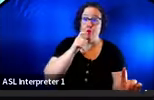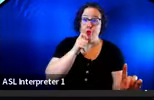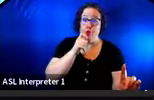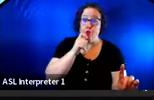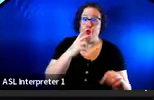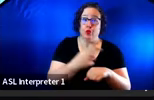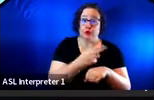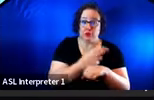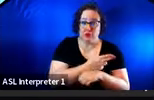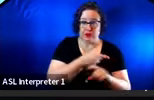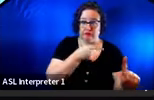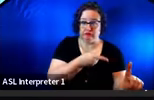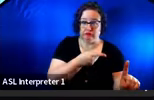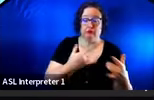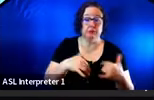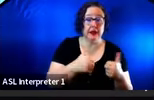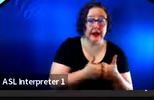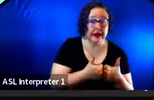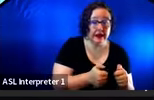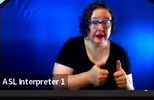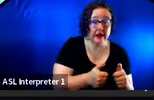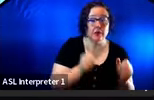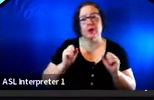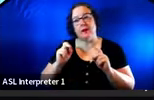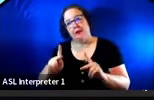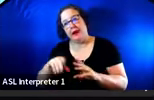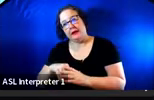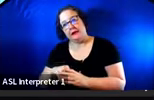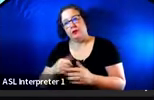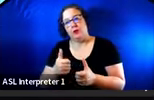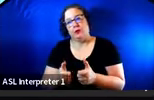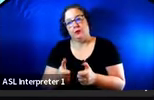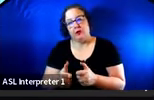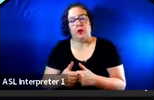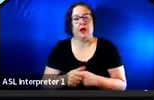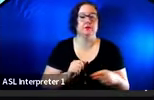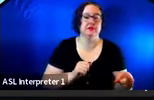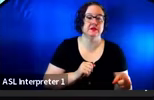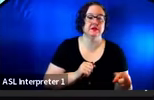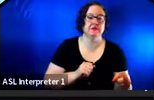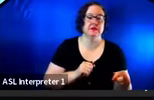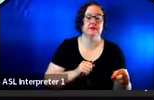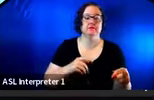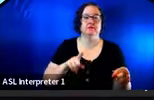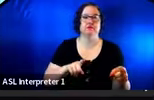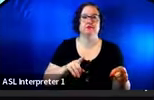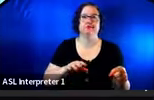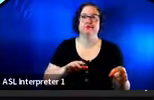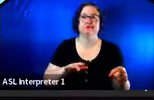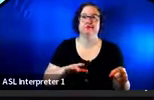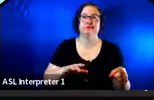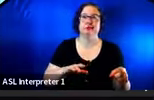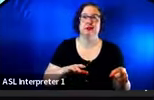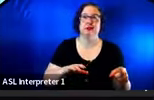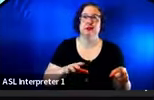who wants to either play video games or get back into playing video games. Kind of speaks to like the congenital type of and or